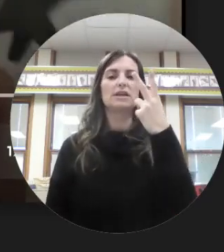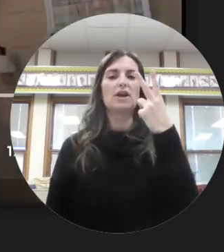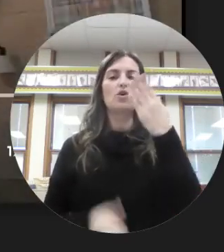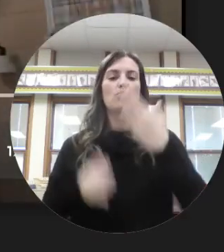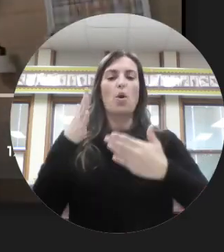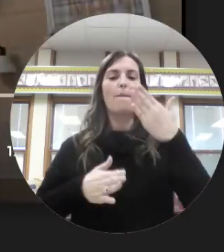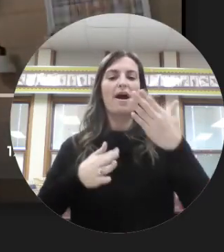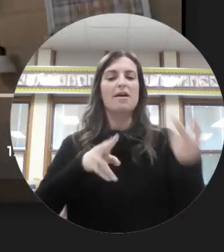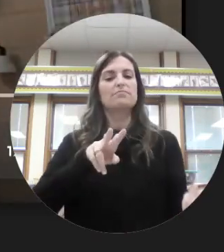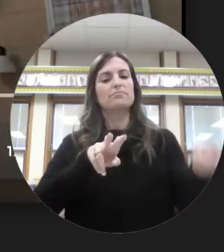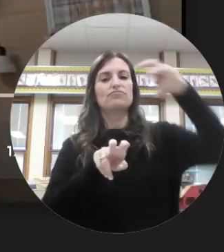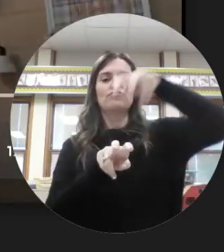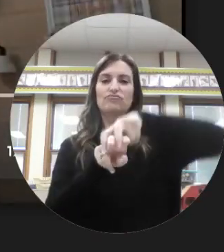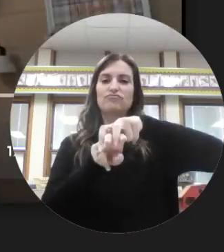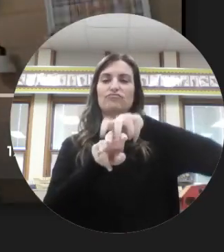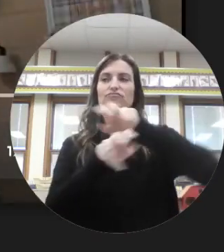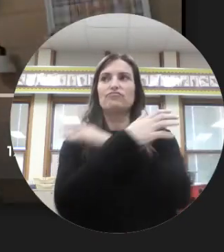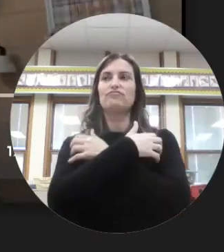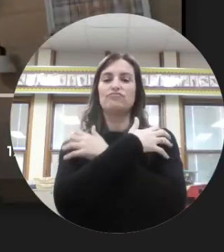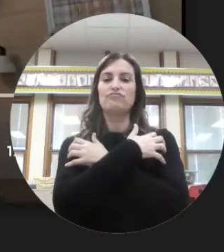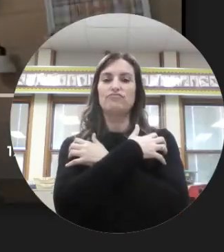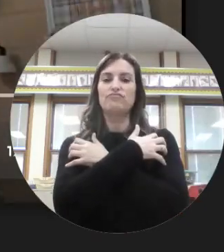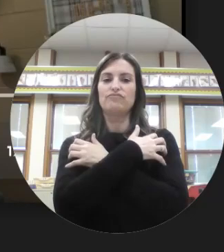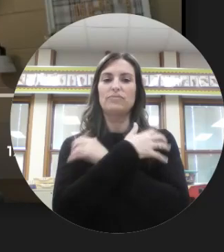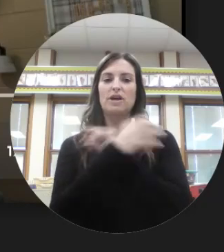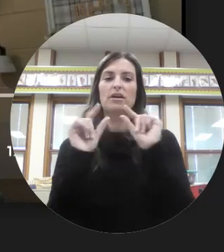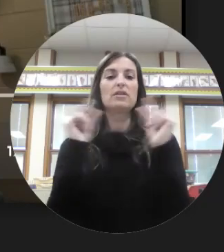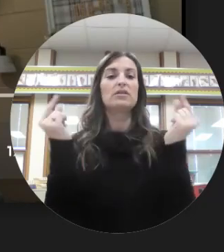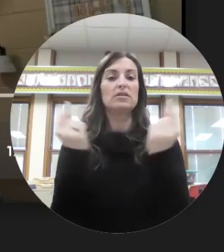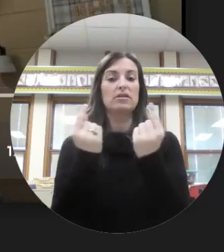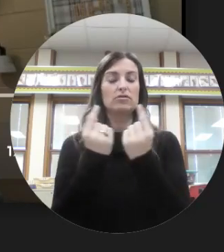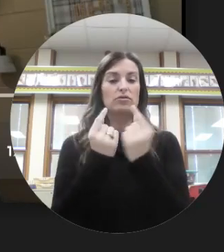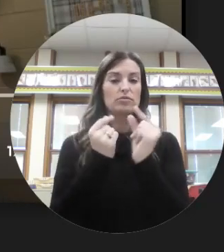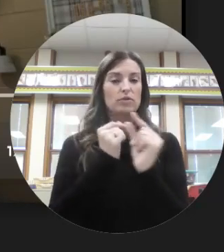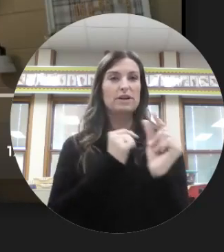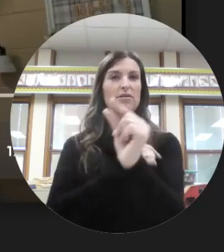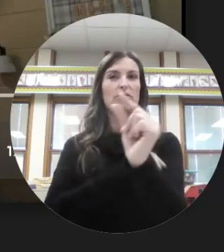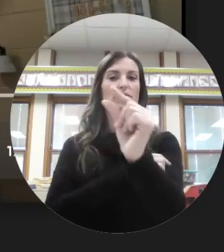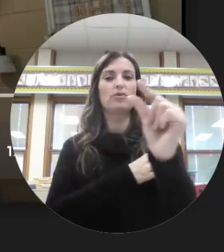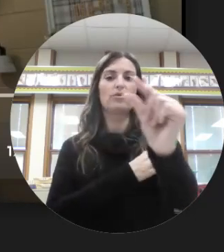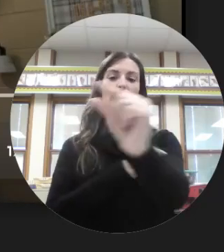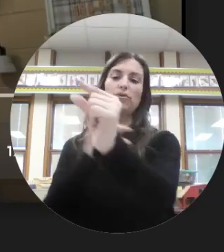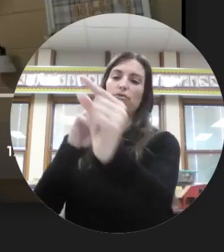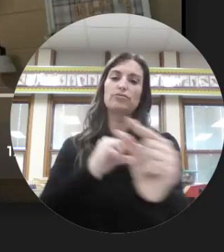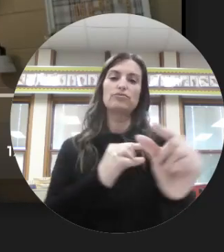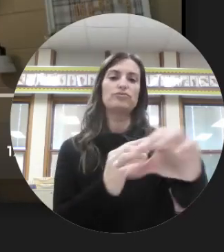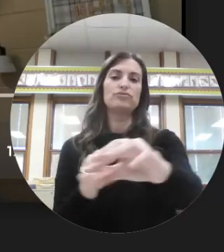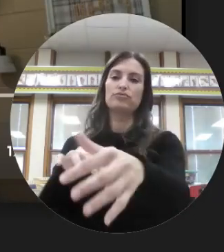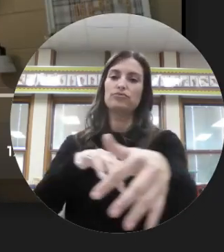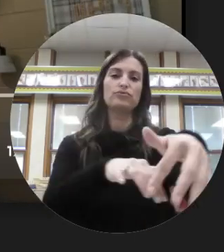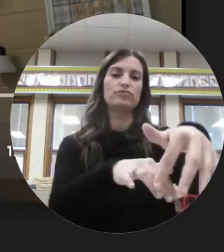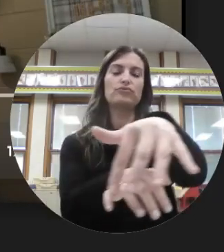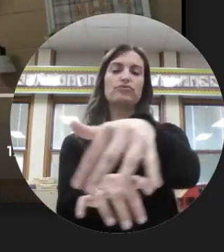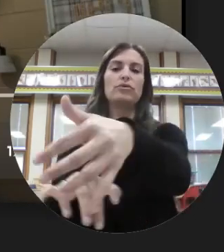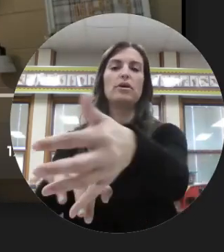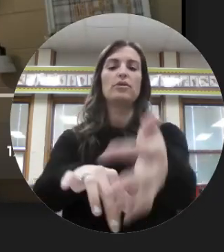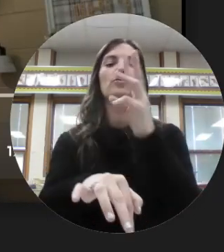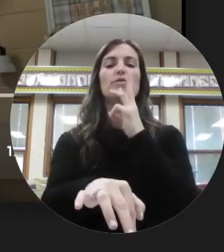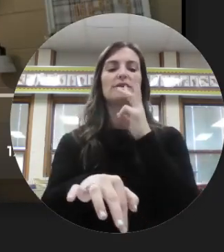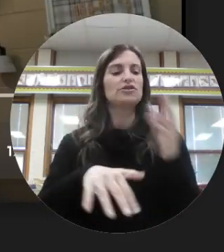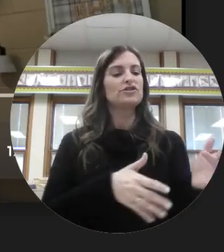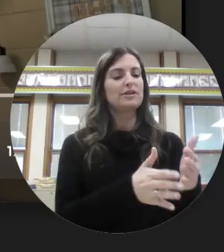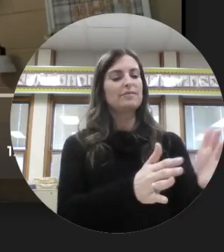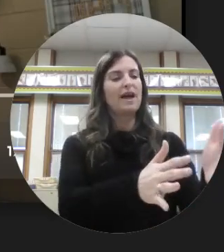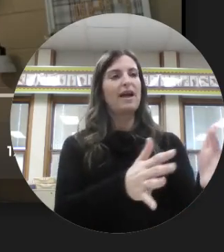riding the Mother Bear. The group wound its way past ancient trees and over rolling meadows and through babbling streams, collecting more